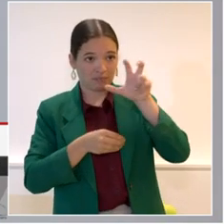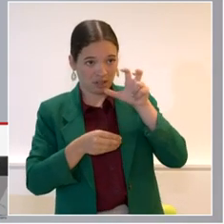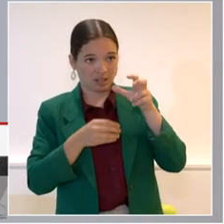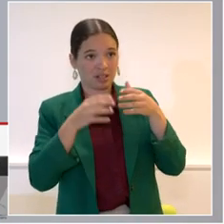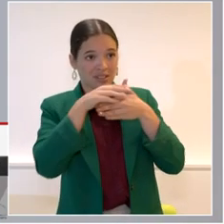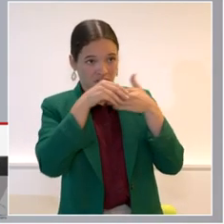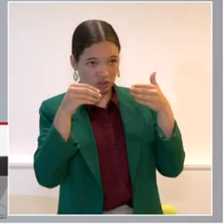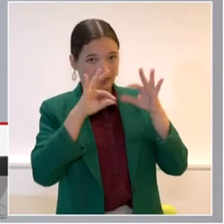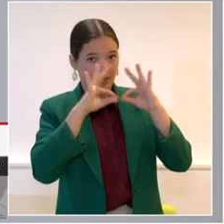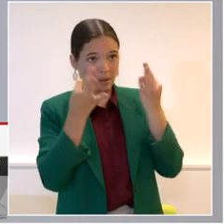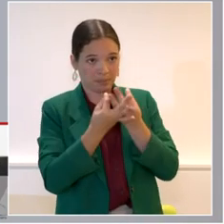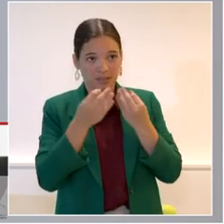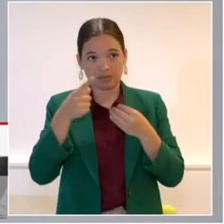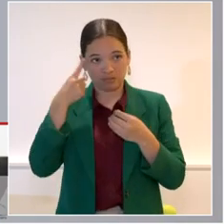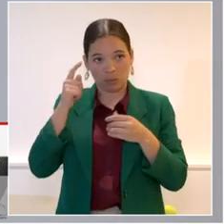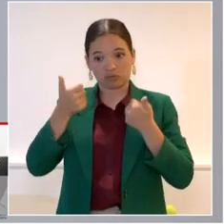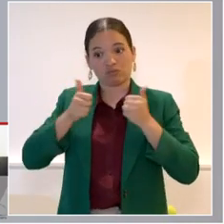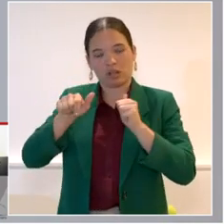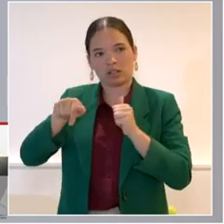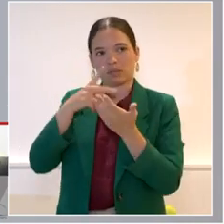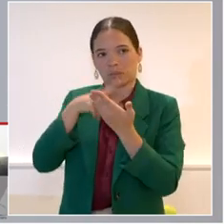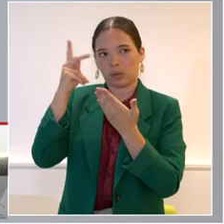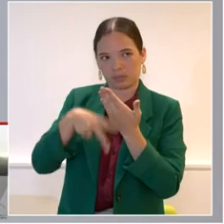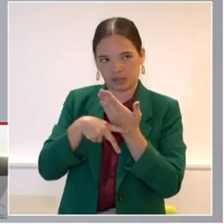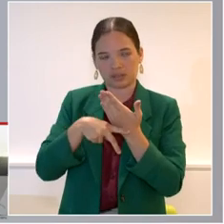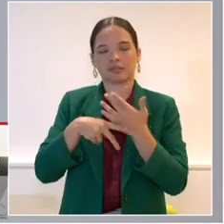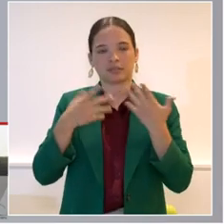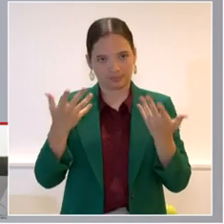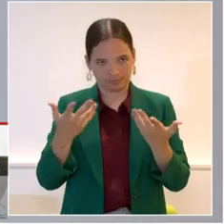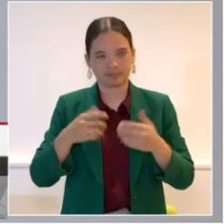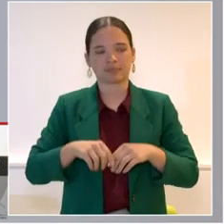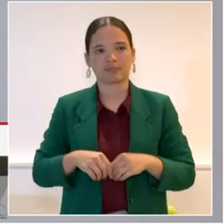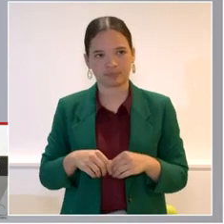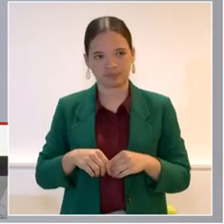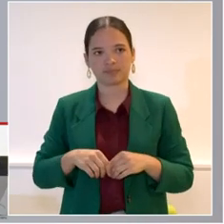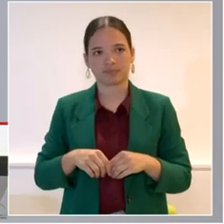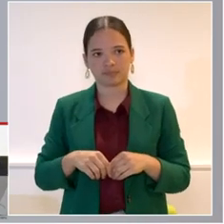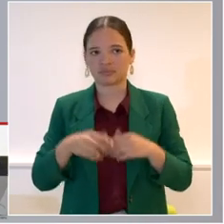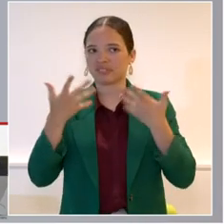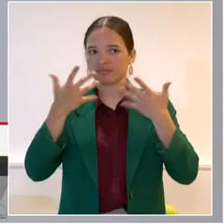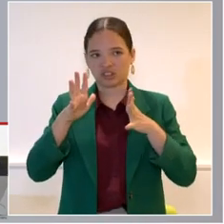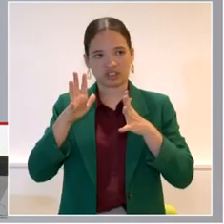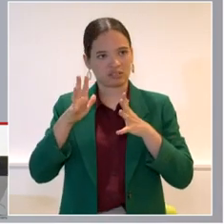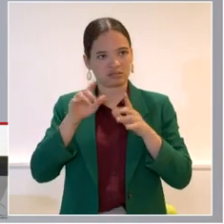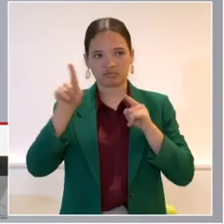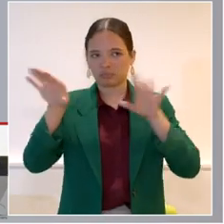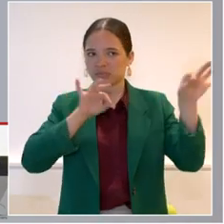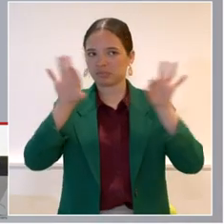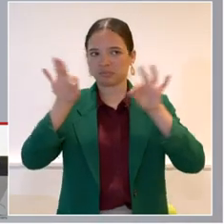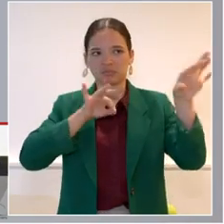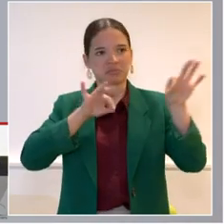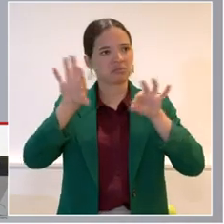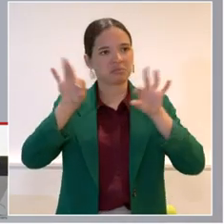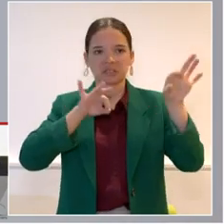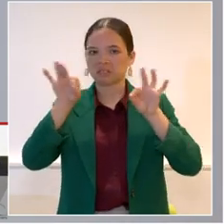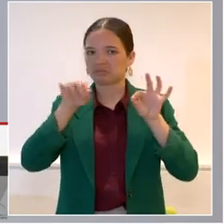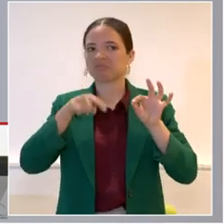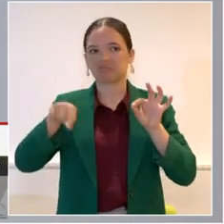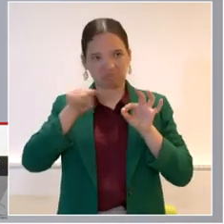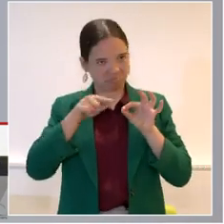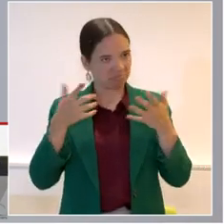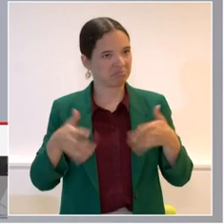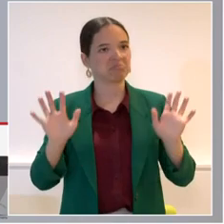pilot. And 300 families have been randomly selected to participate in the